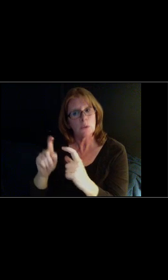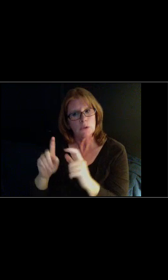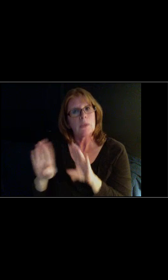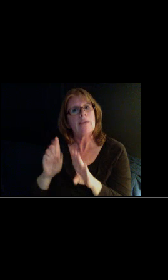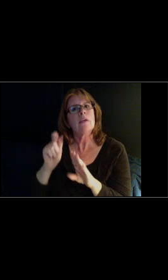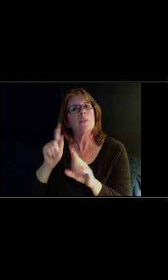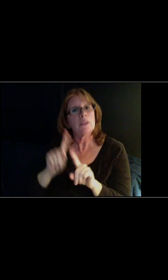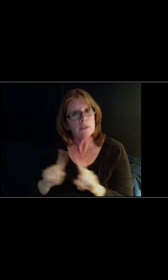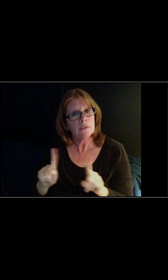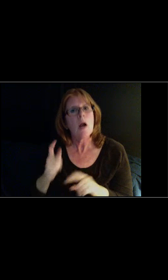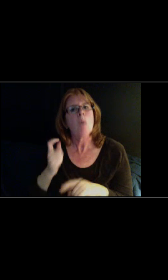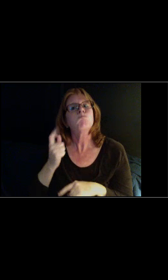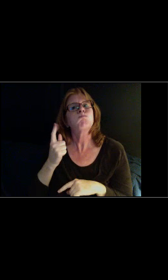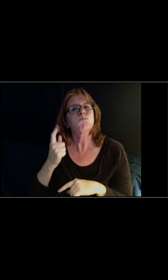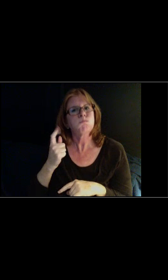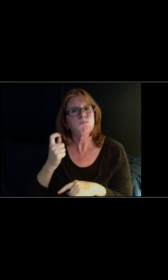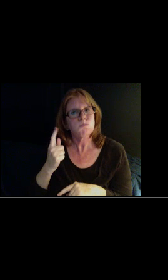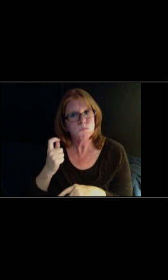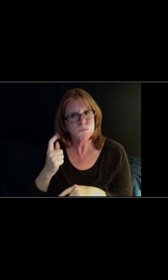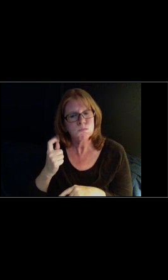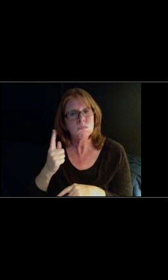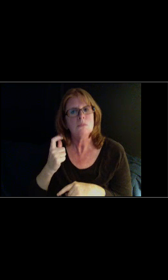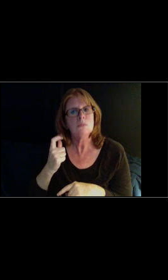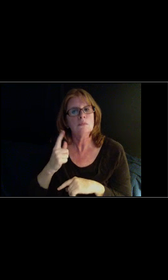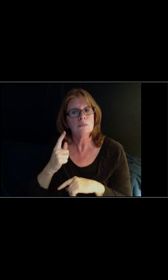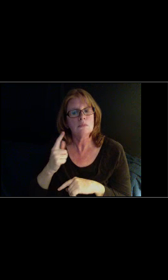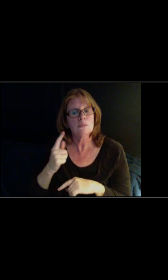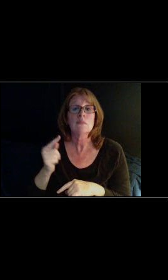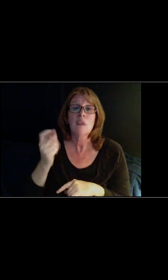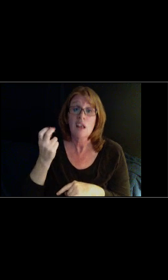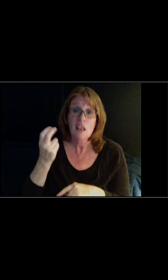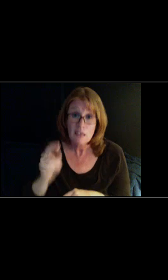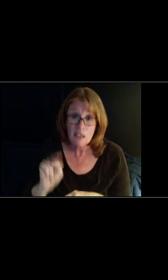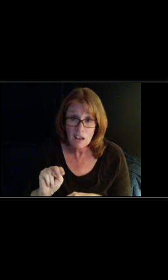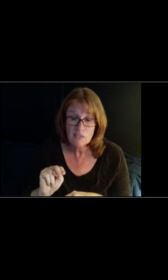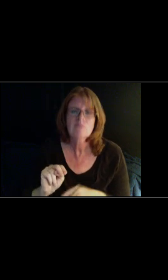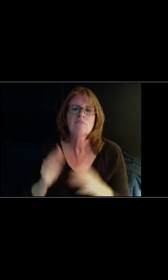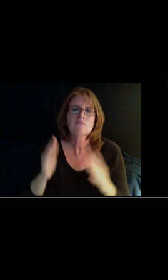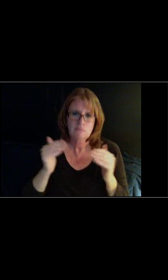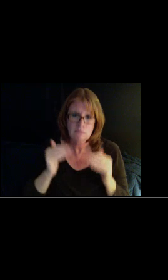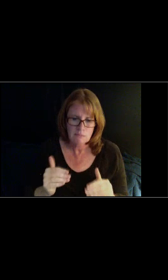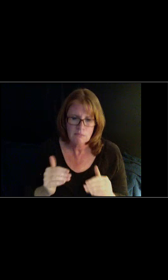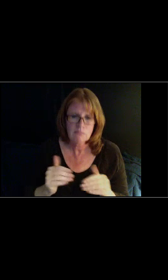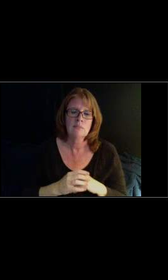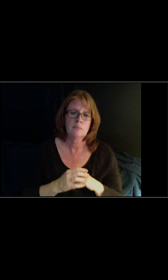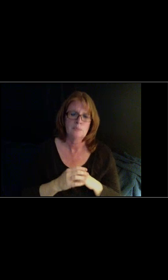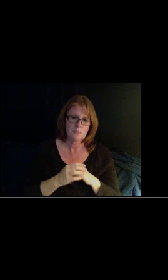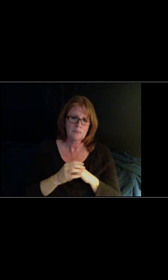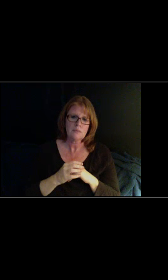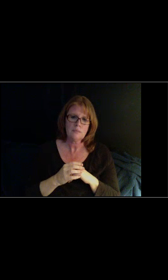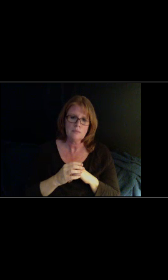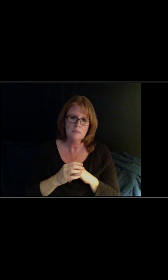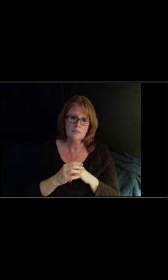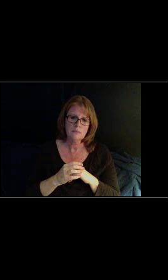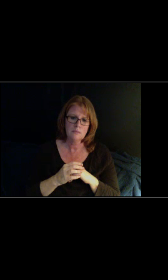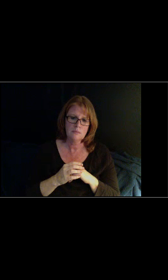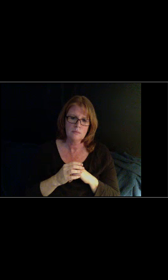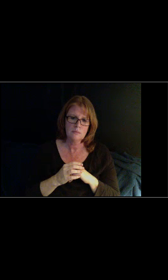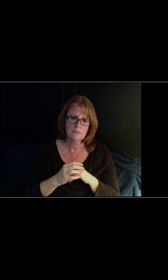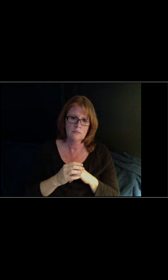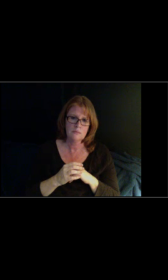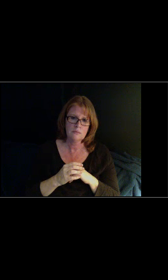new lens that we were looking through to talk about our behavior, to understand the choices that we make. And then,